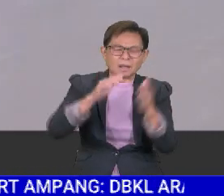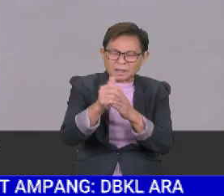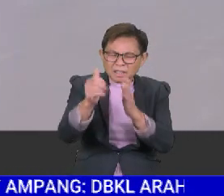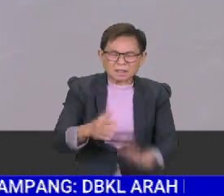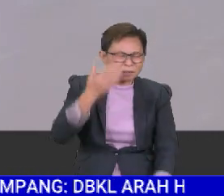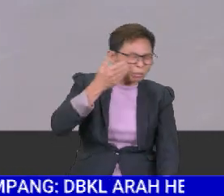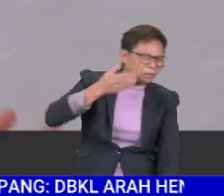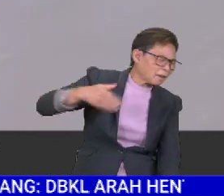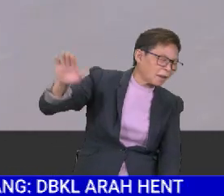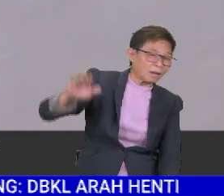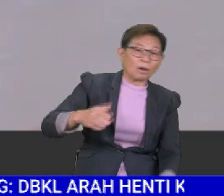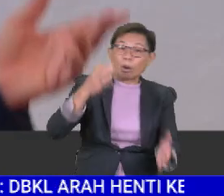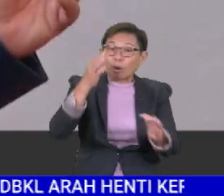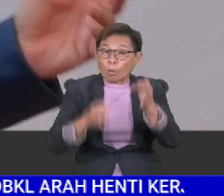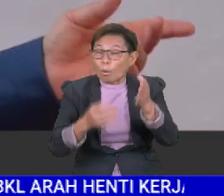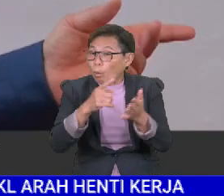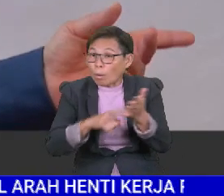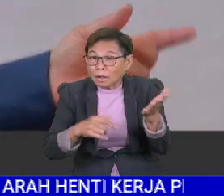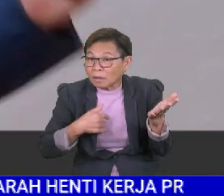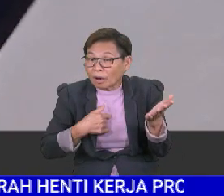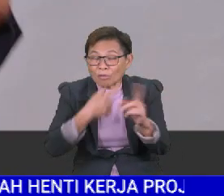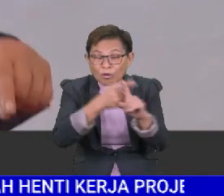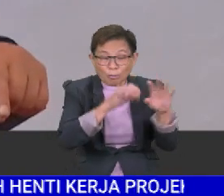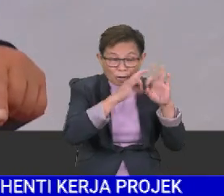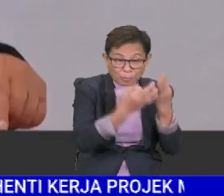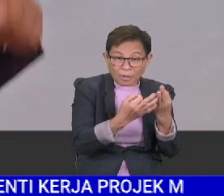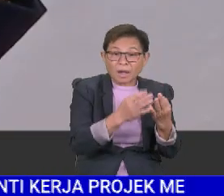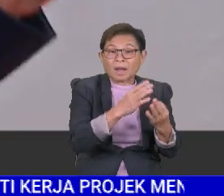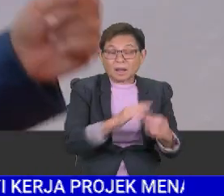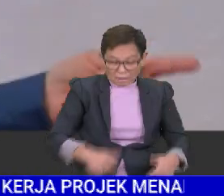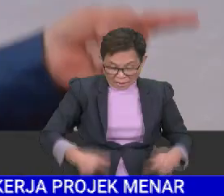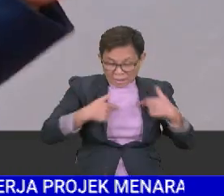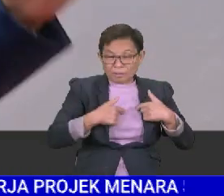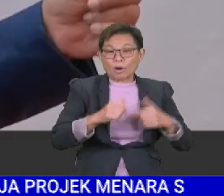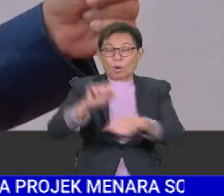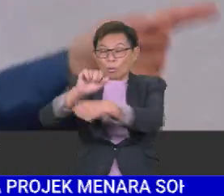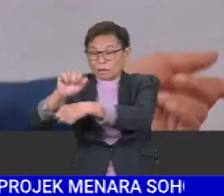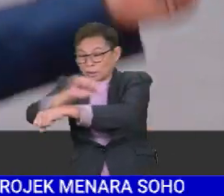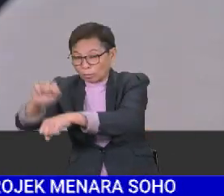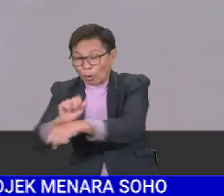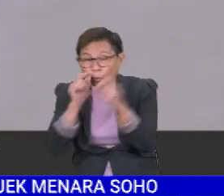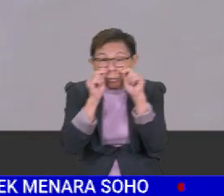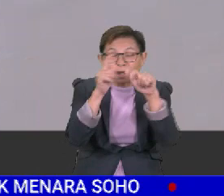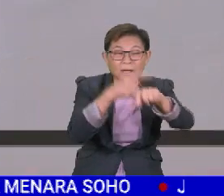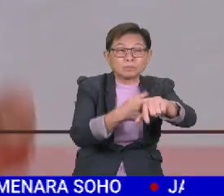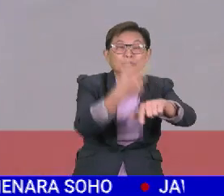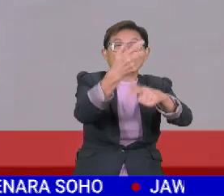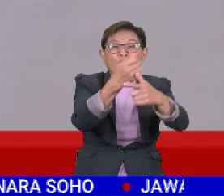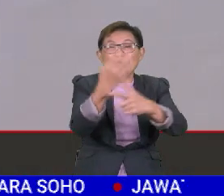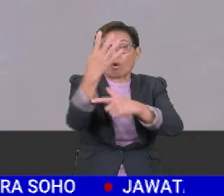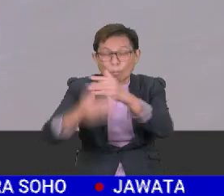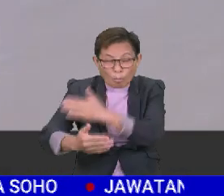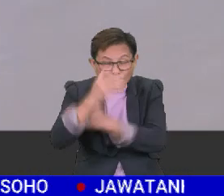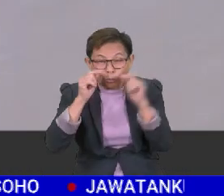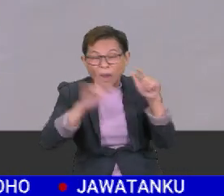happened if I come from that family, having to survive, to work in Singapore, wake up 3:30, 4 in the morning and move to Singapore